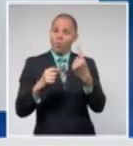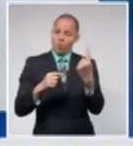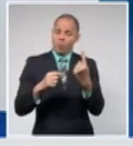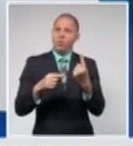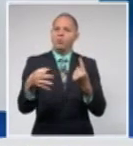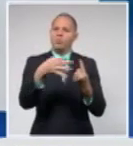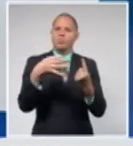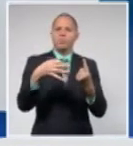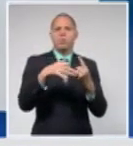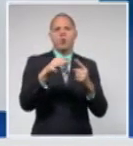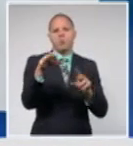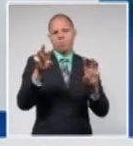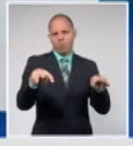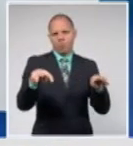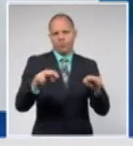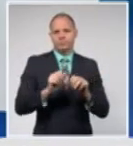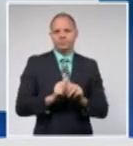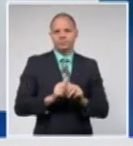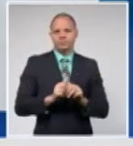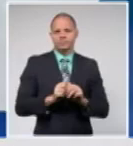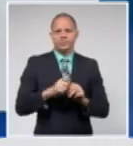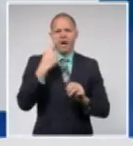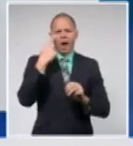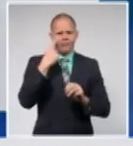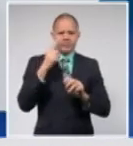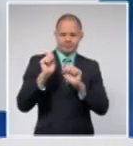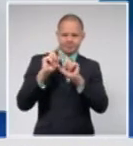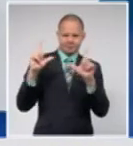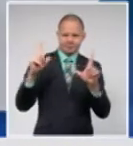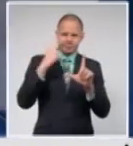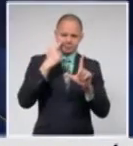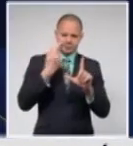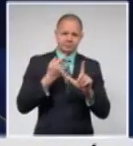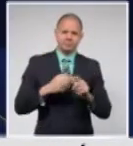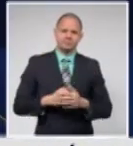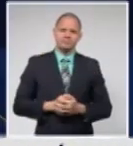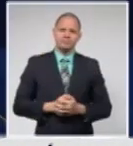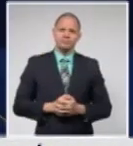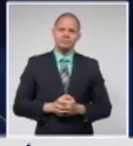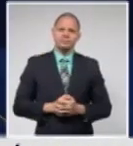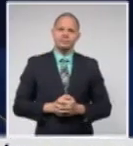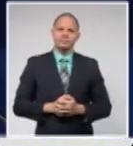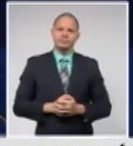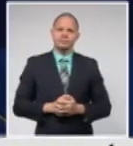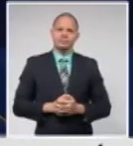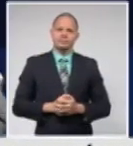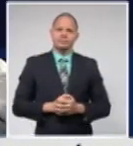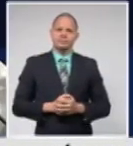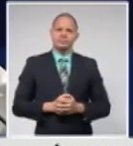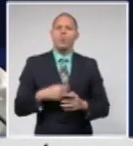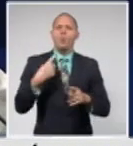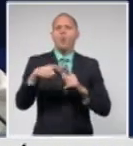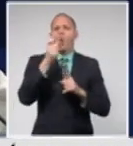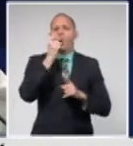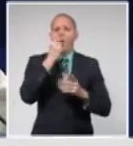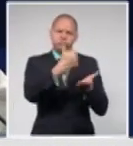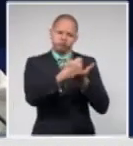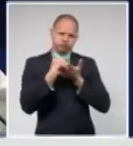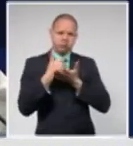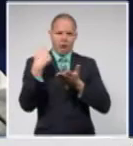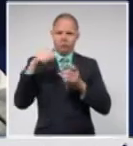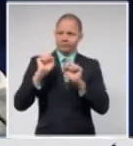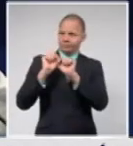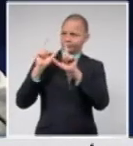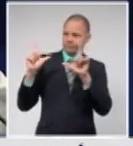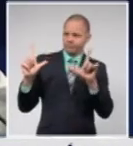Moron. Leonardo will help us show a map that presents Ciego de Ávila's epidemiological situation, where there